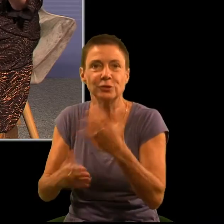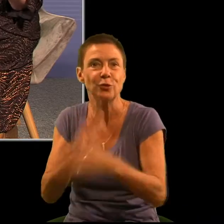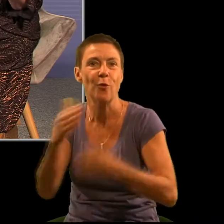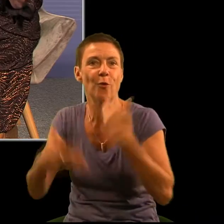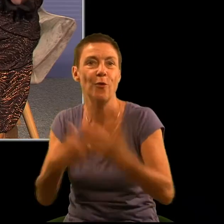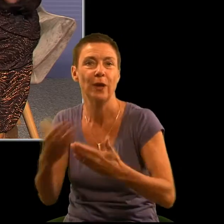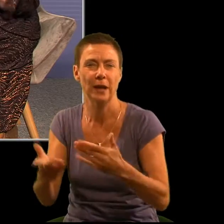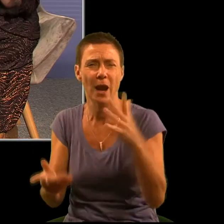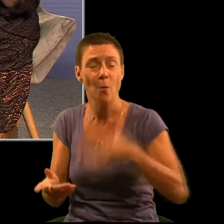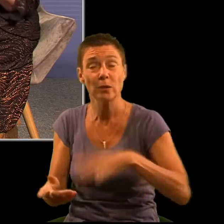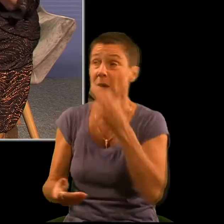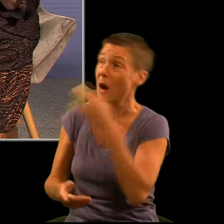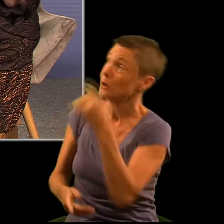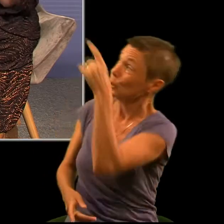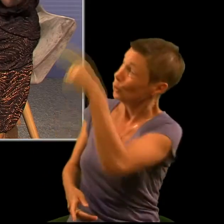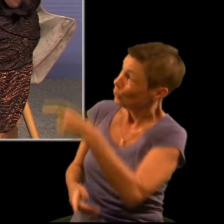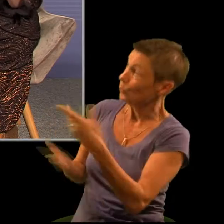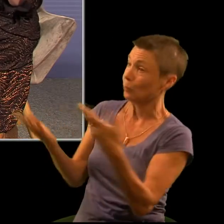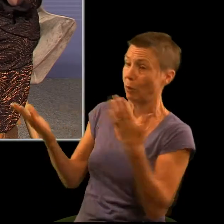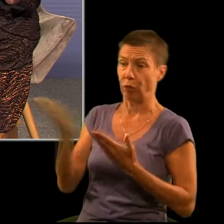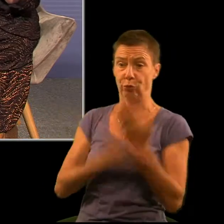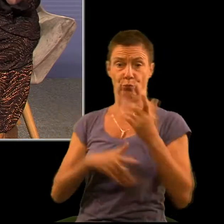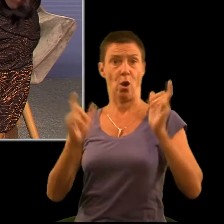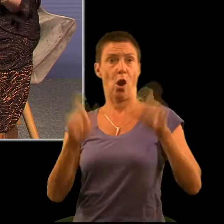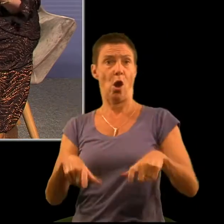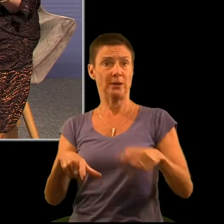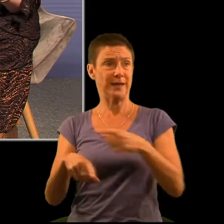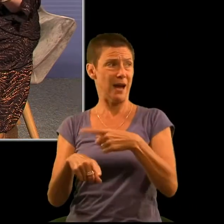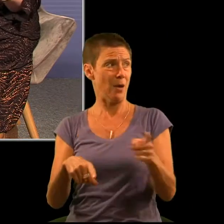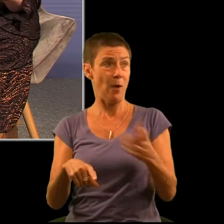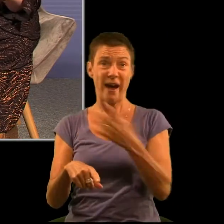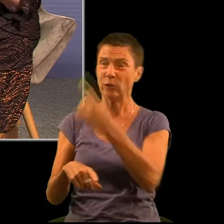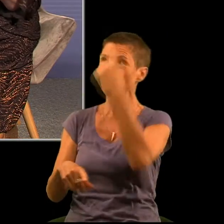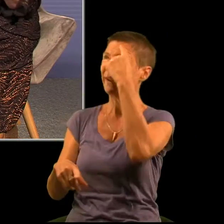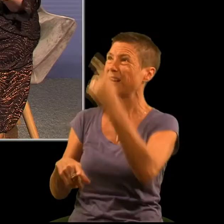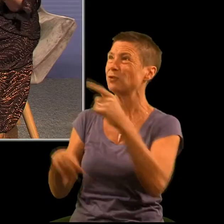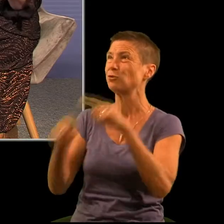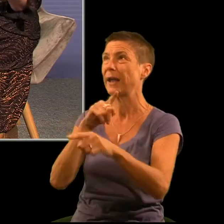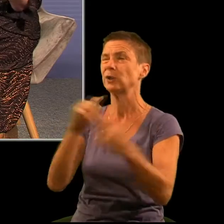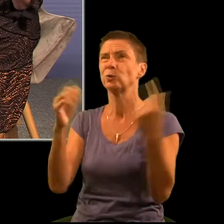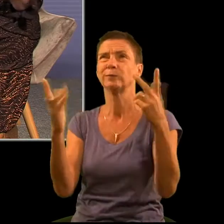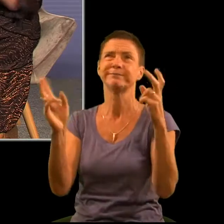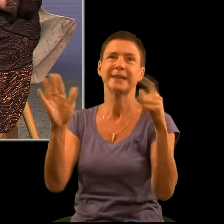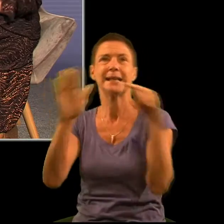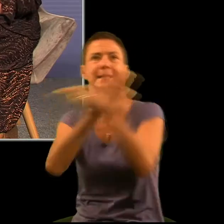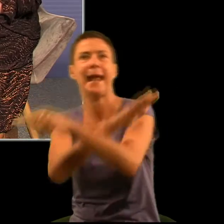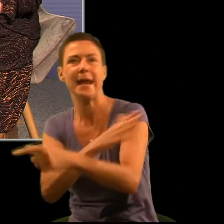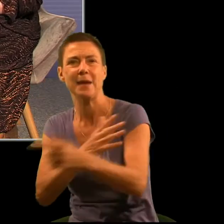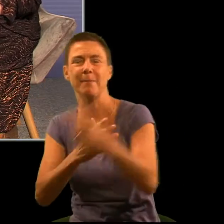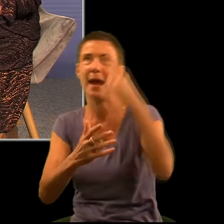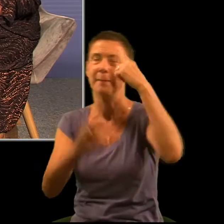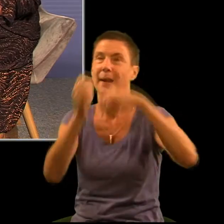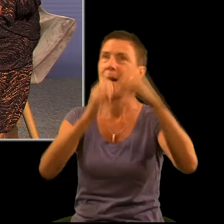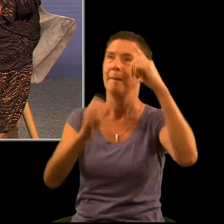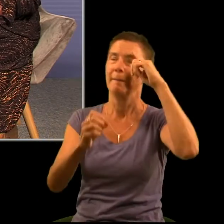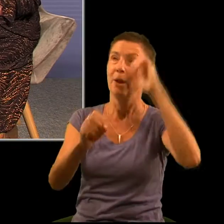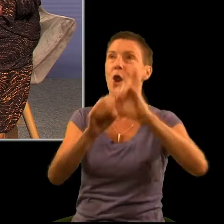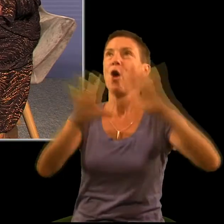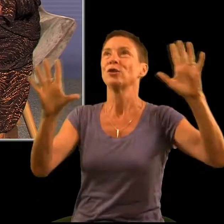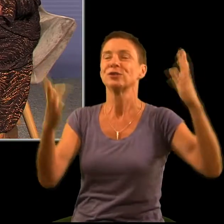during lockdown, have you been thinking about ways to escape through stories? Have you been reading and have you been writing?